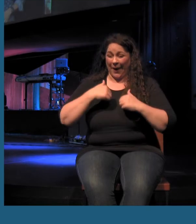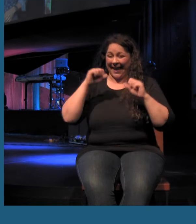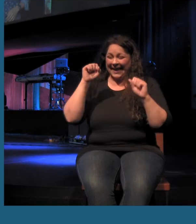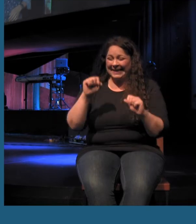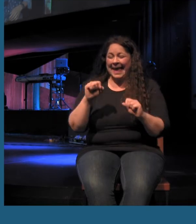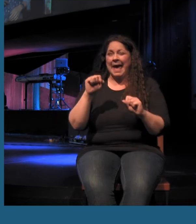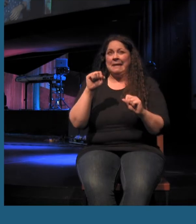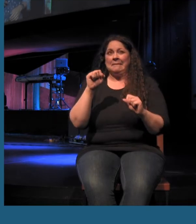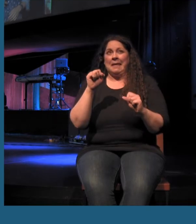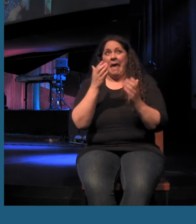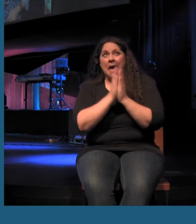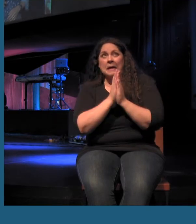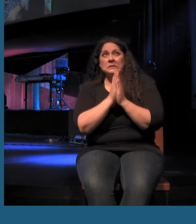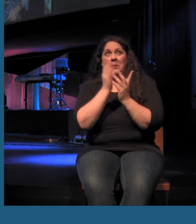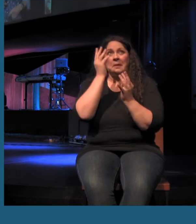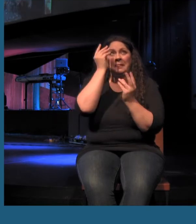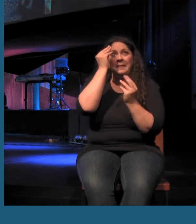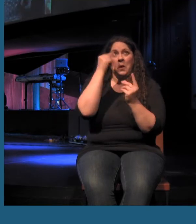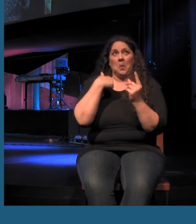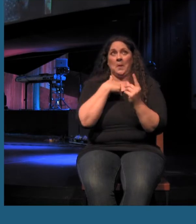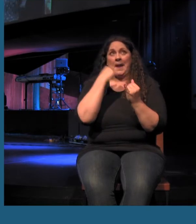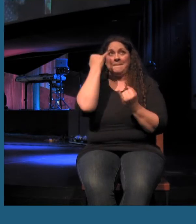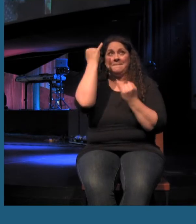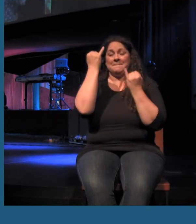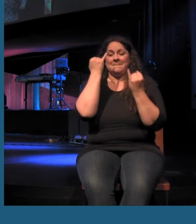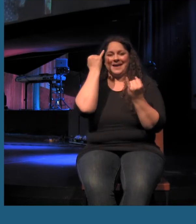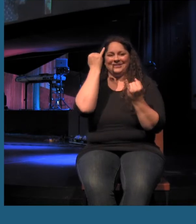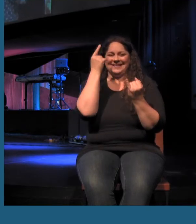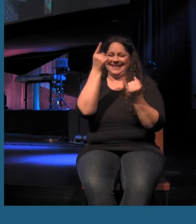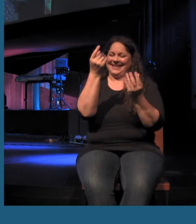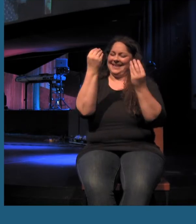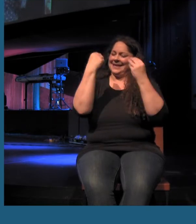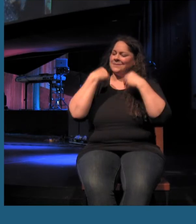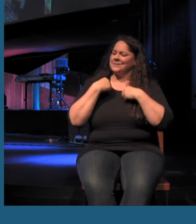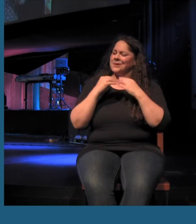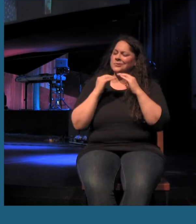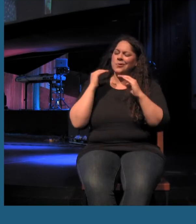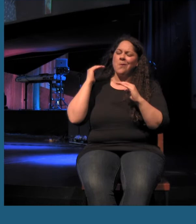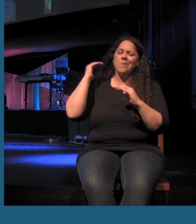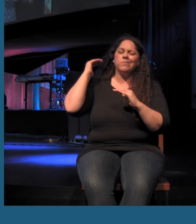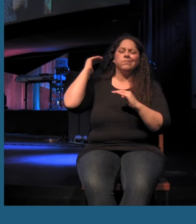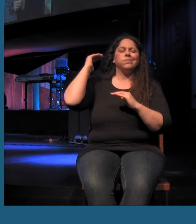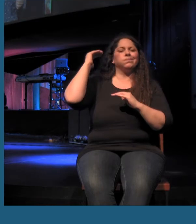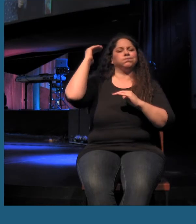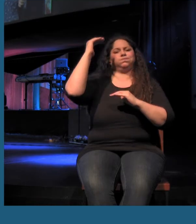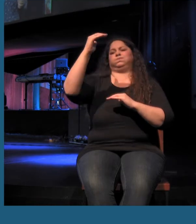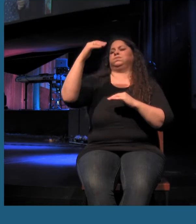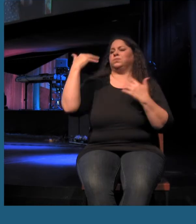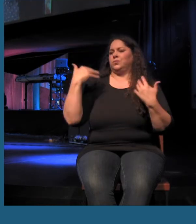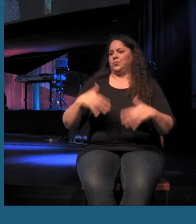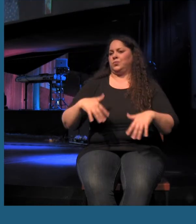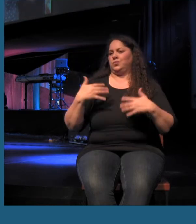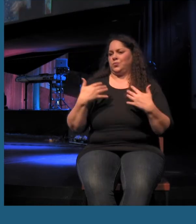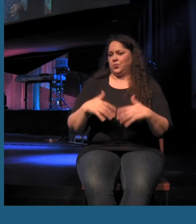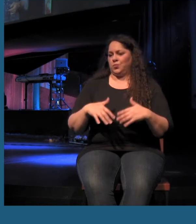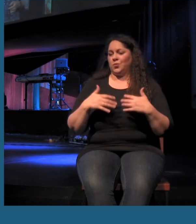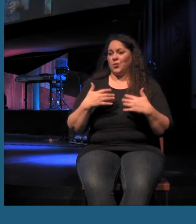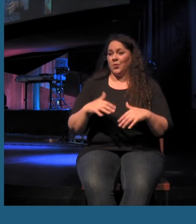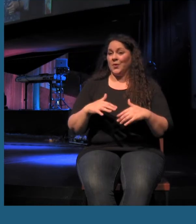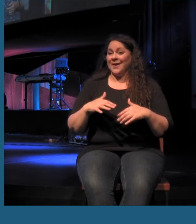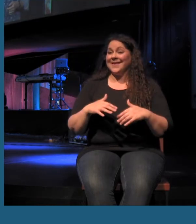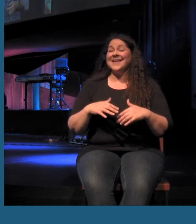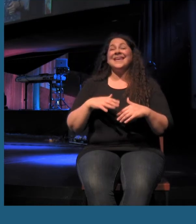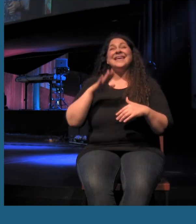So his power at work within us is first. What is that power? That's ability, it's strength. It means the God of angel armies, he's on